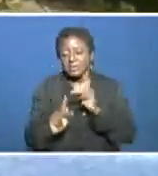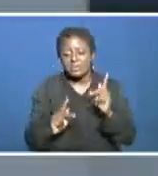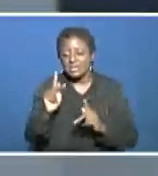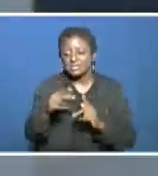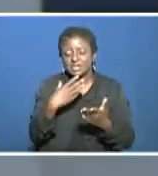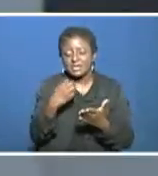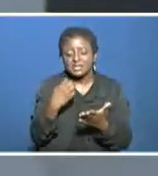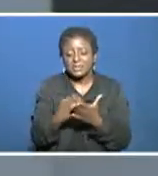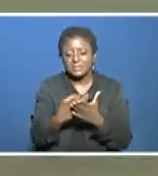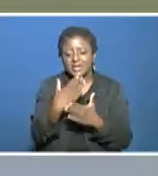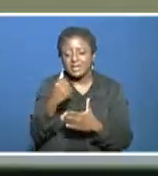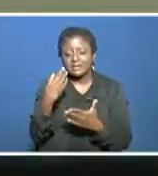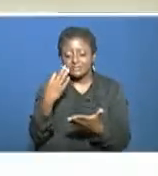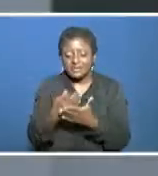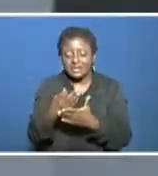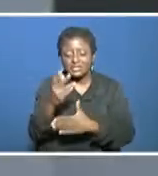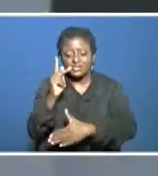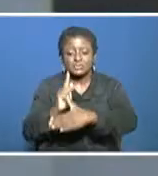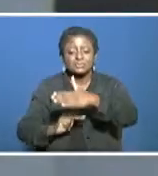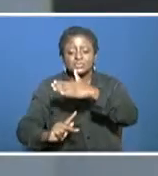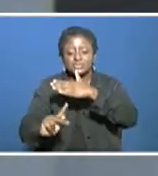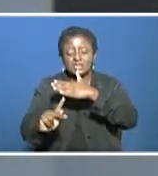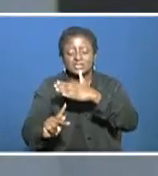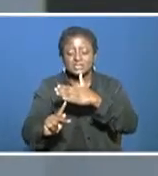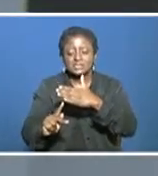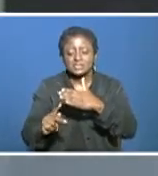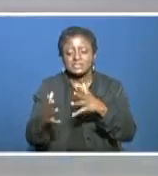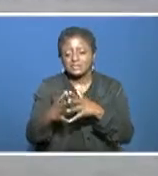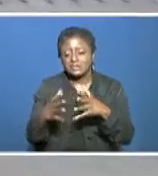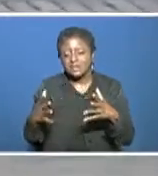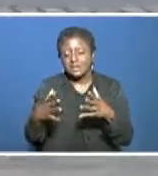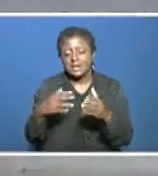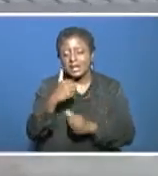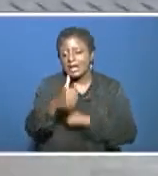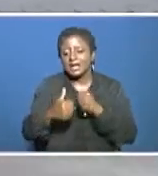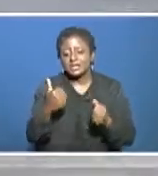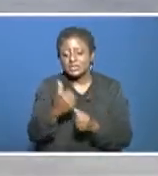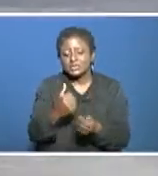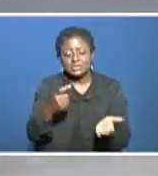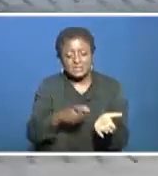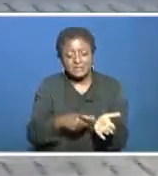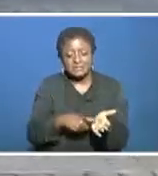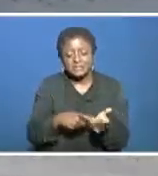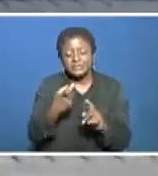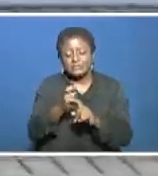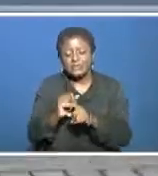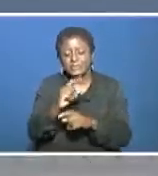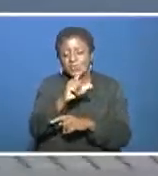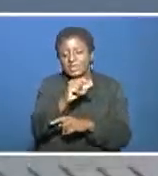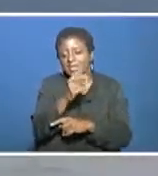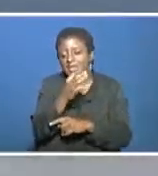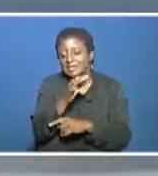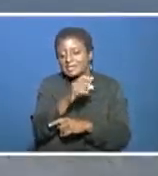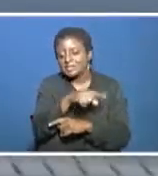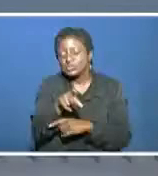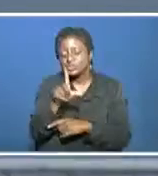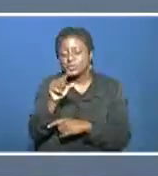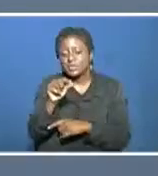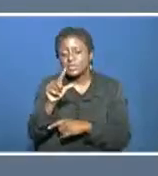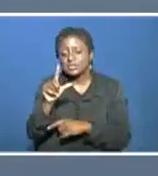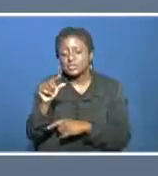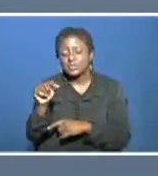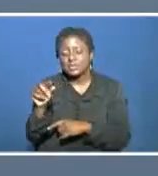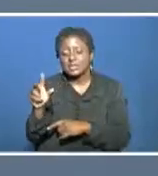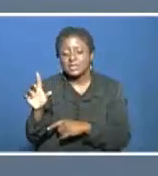projections, among others. Substantial annual deficits from 2019 to 2028 were also highlighted, with